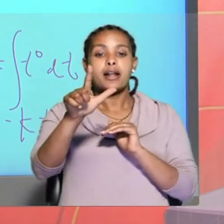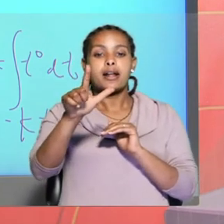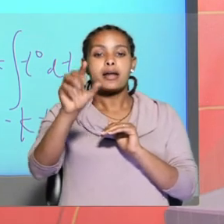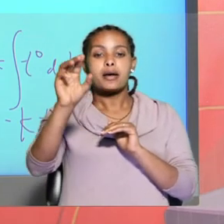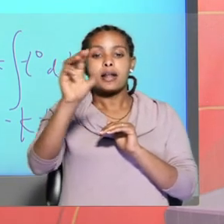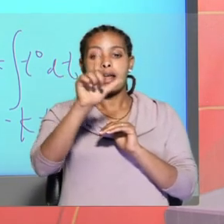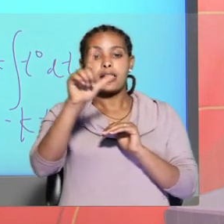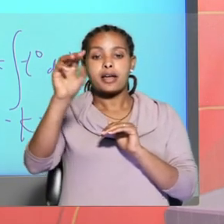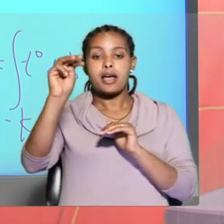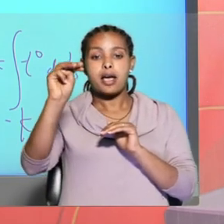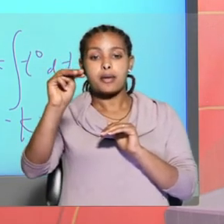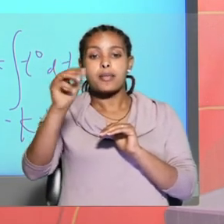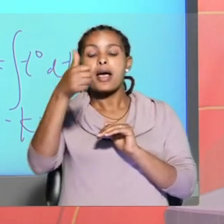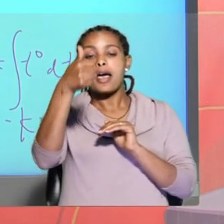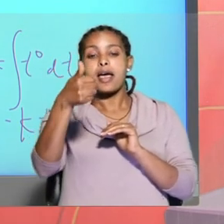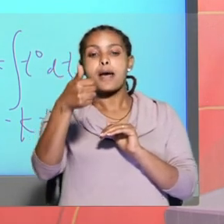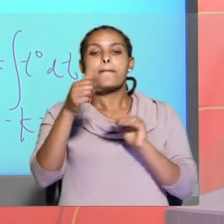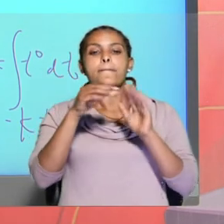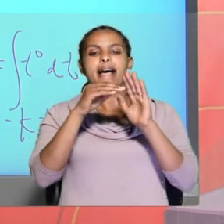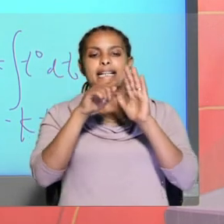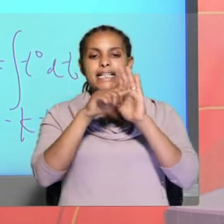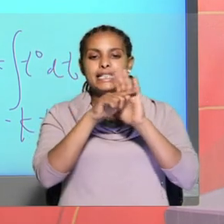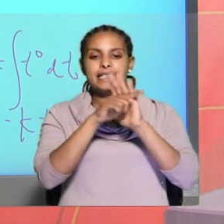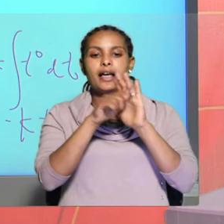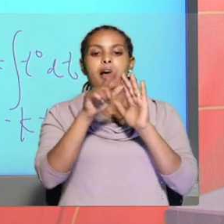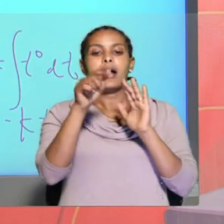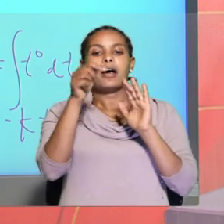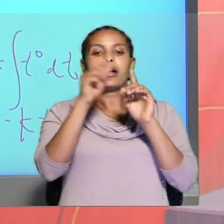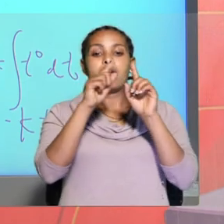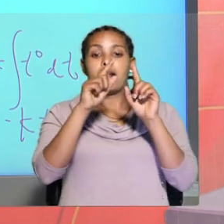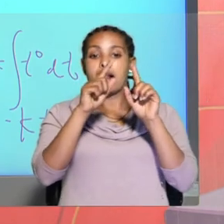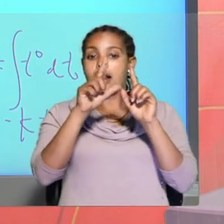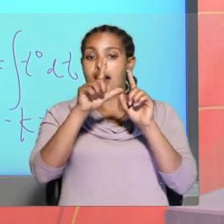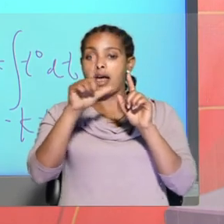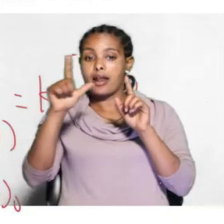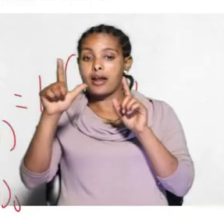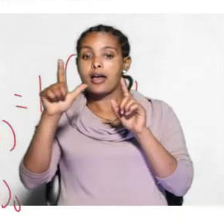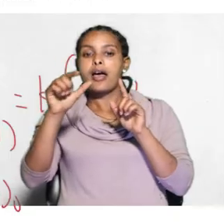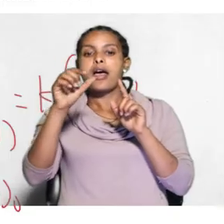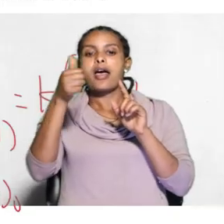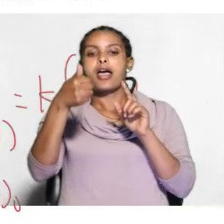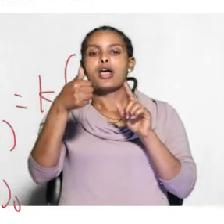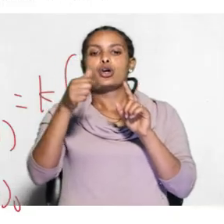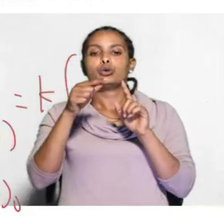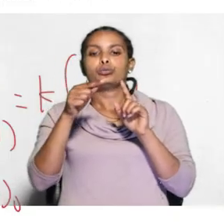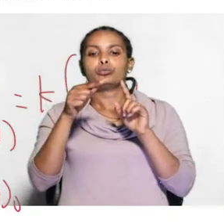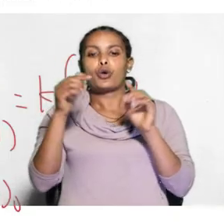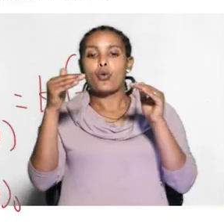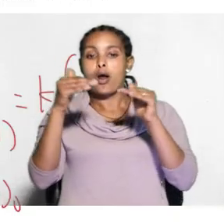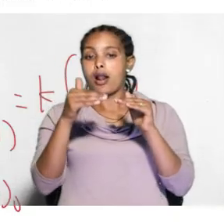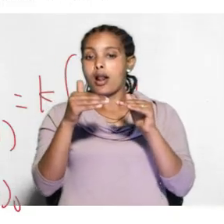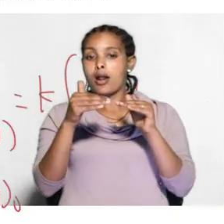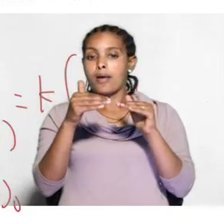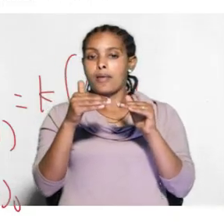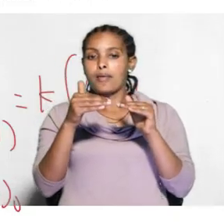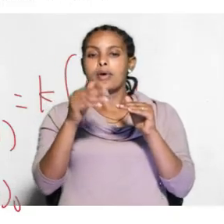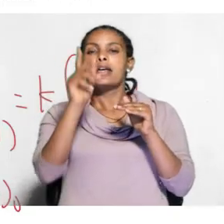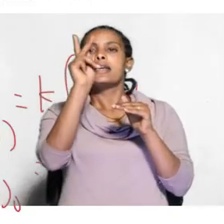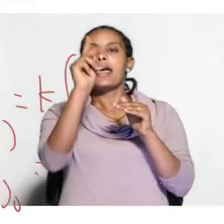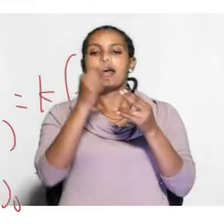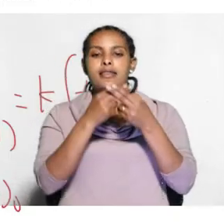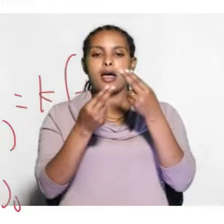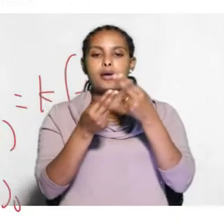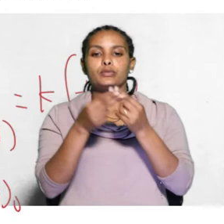of m at time t minus len translation of a naught equal k